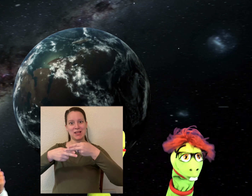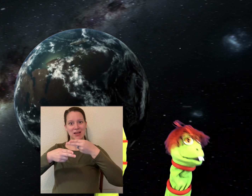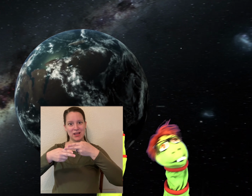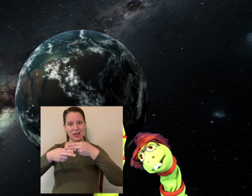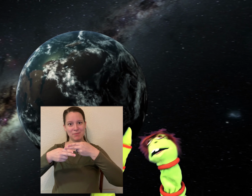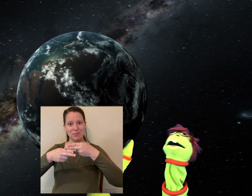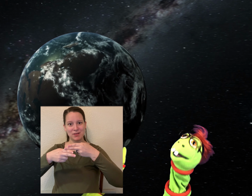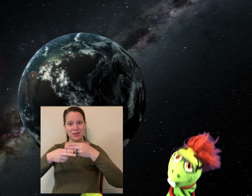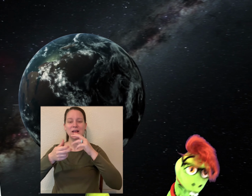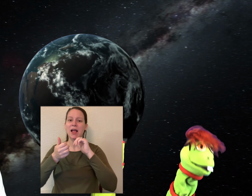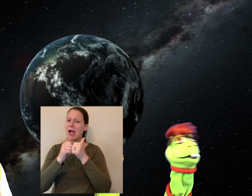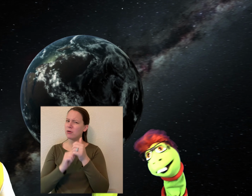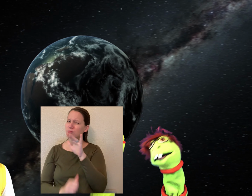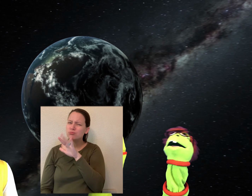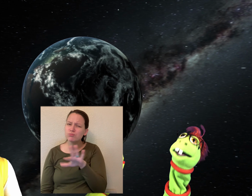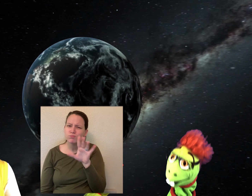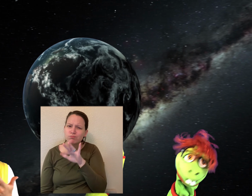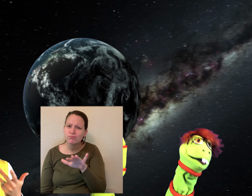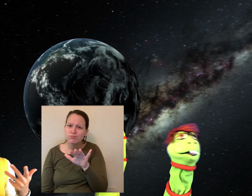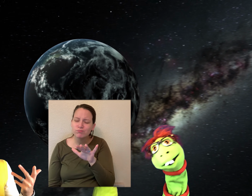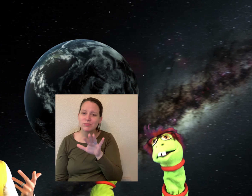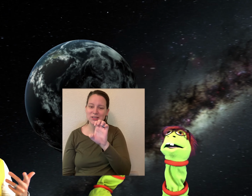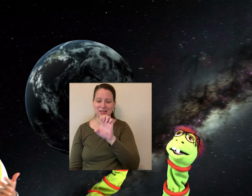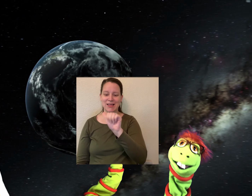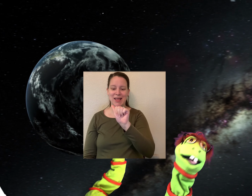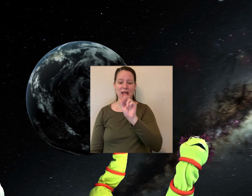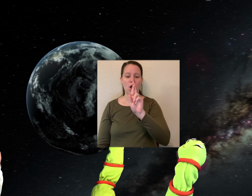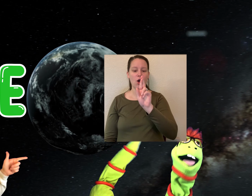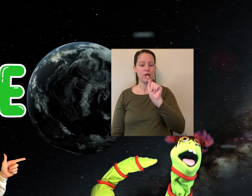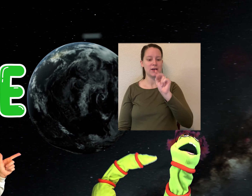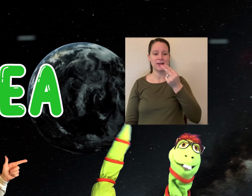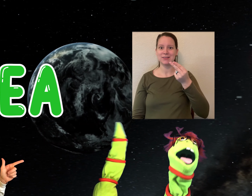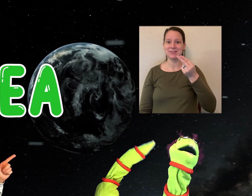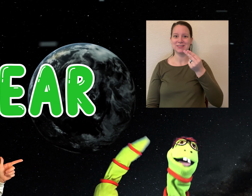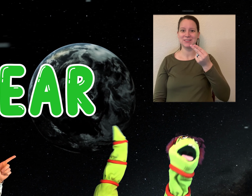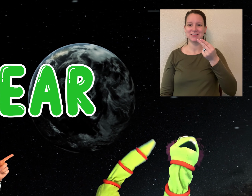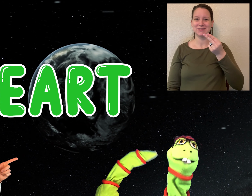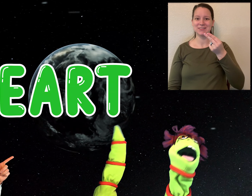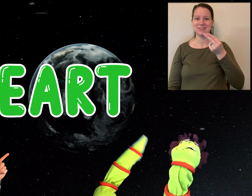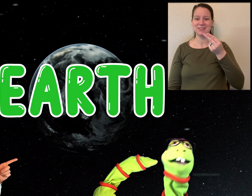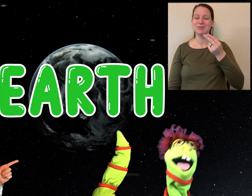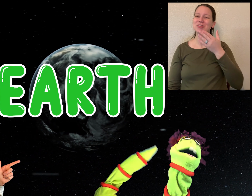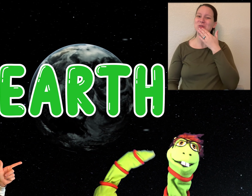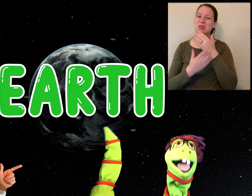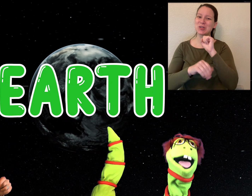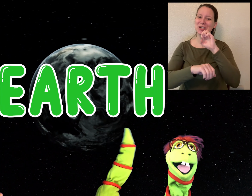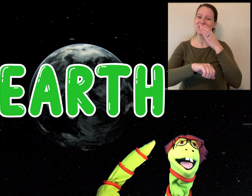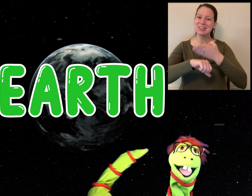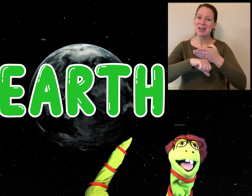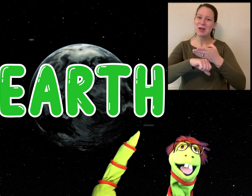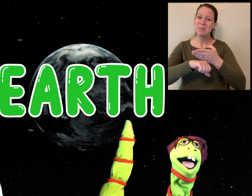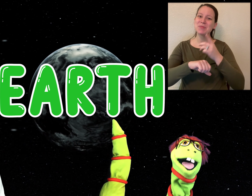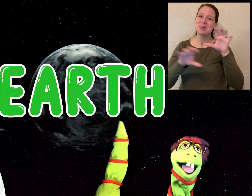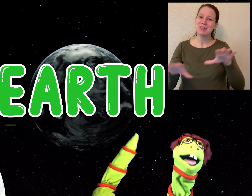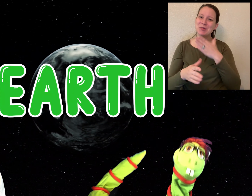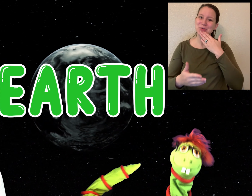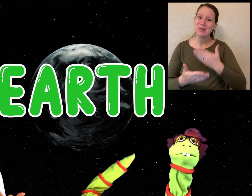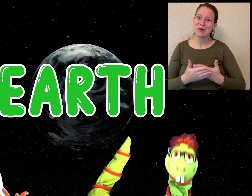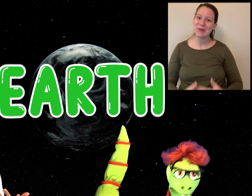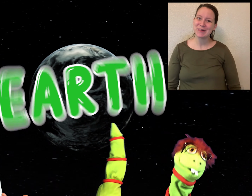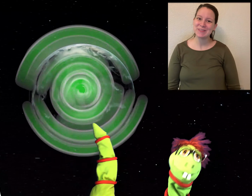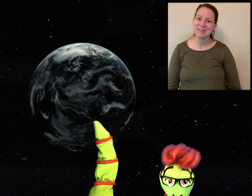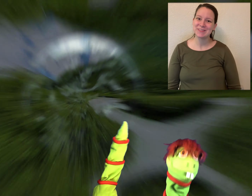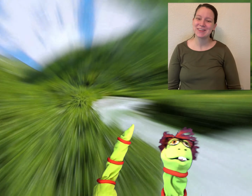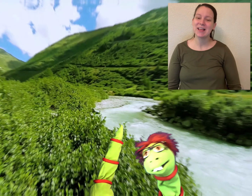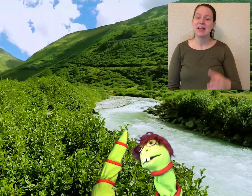That's the name of Earth, and how it's spelled E-A-R-T-H Good job kids, you